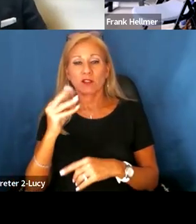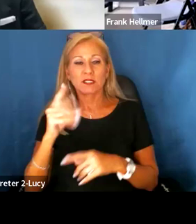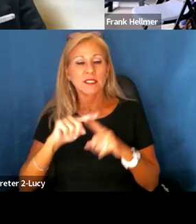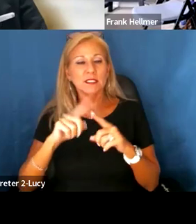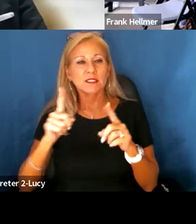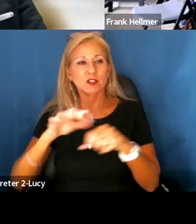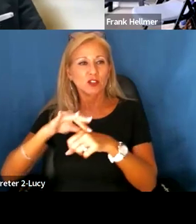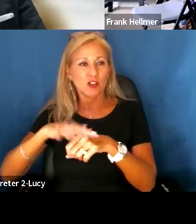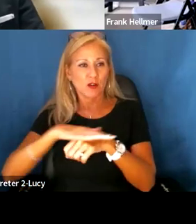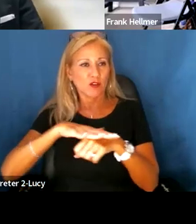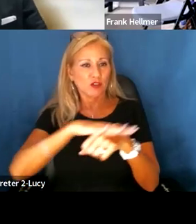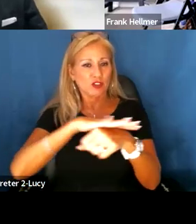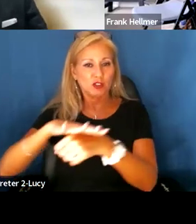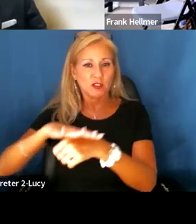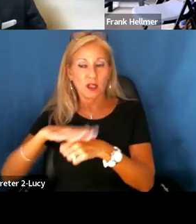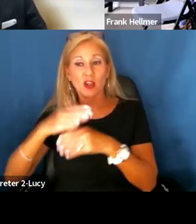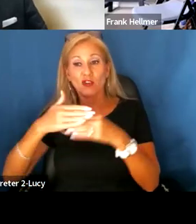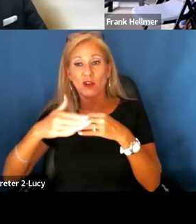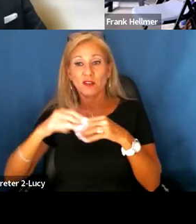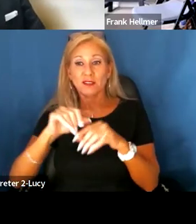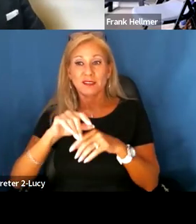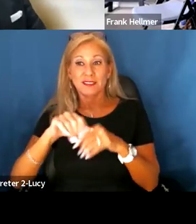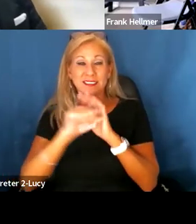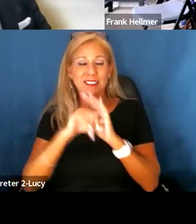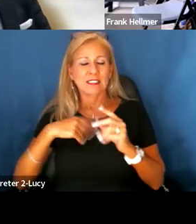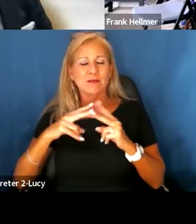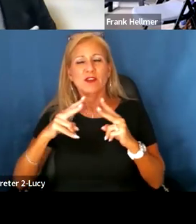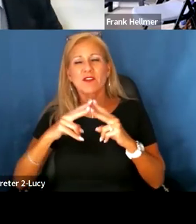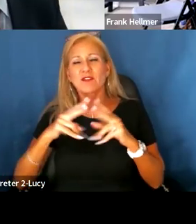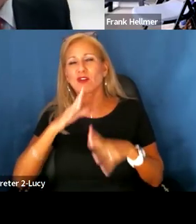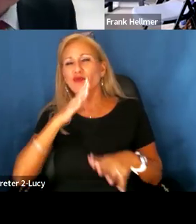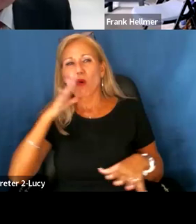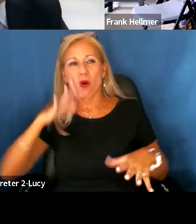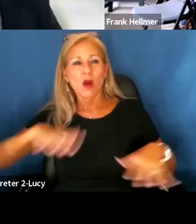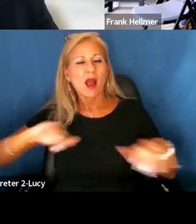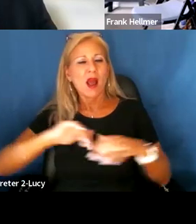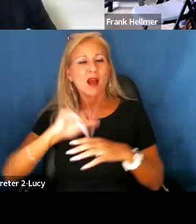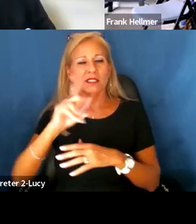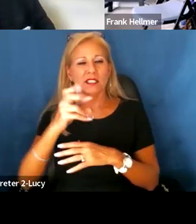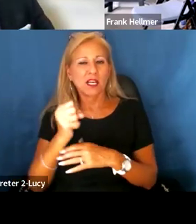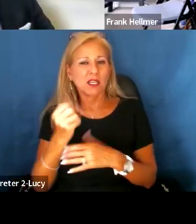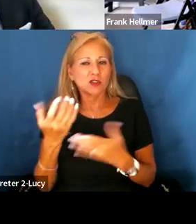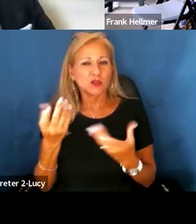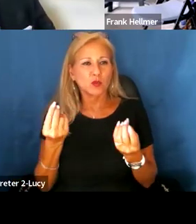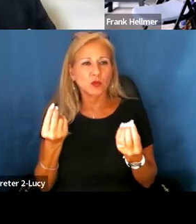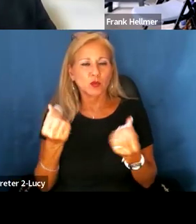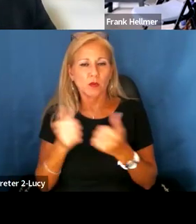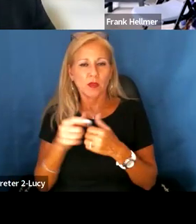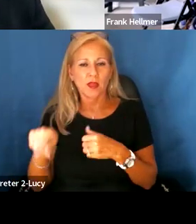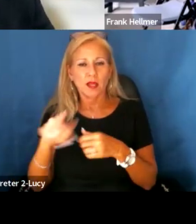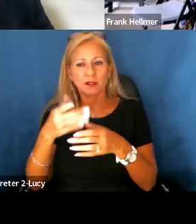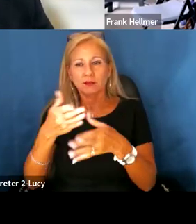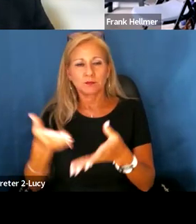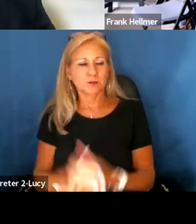geographic regions, and then the rest of the state is extremely rural. How is DHS addressing that urban-rural divide in recruiting?